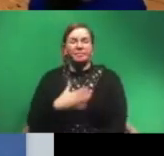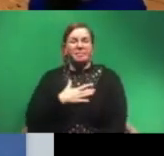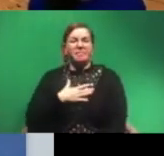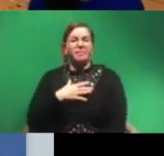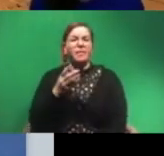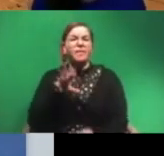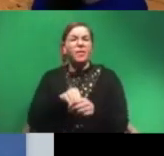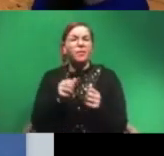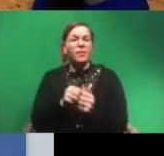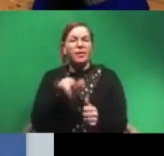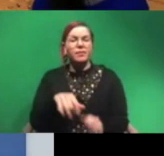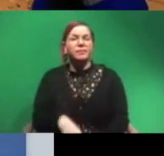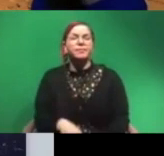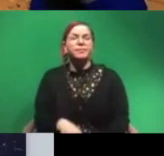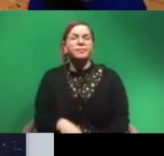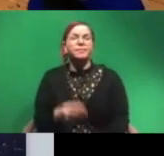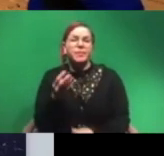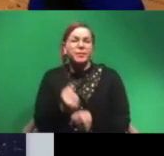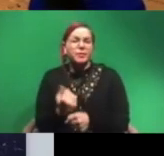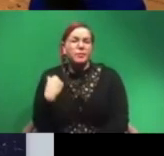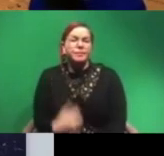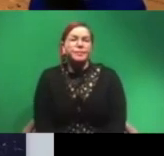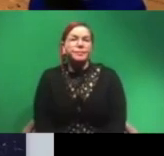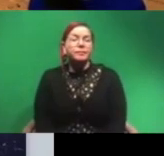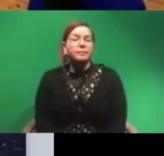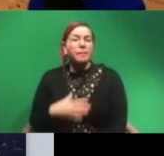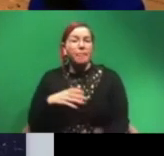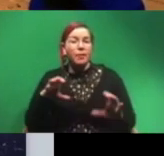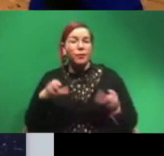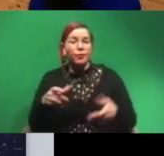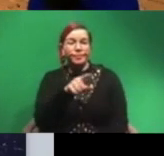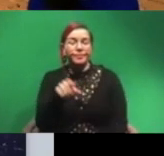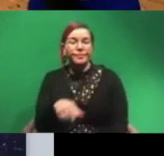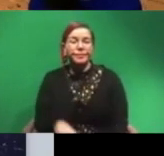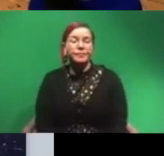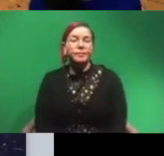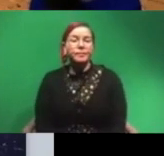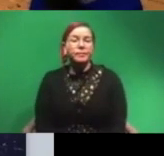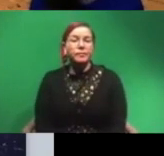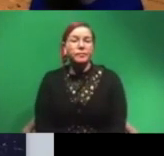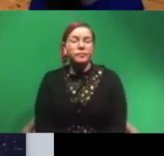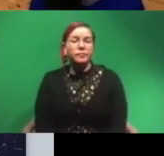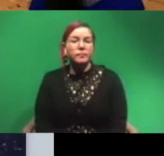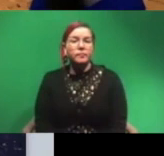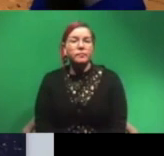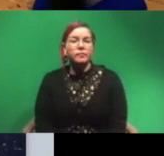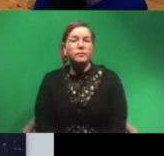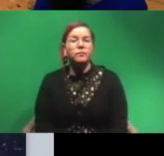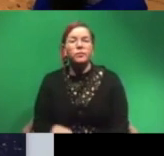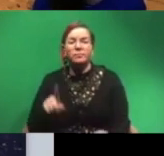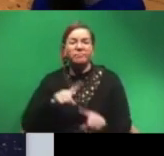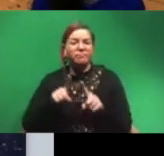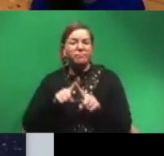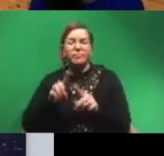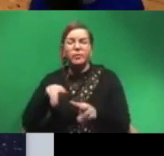participate in a few years ago. So this was my crew, and we were all from all over the world. So we